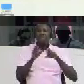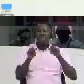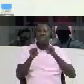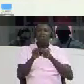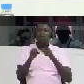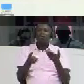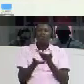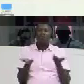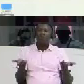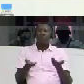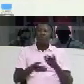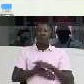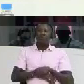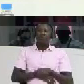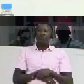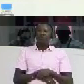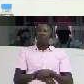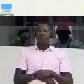Sénégal.